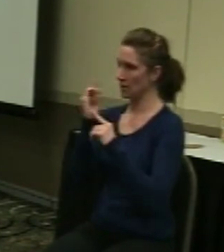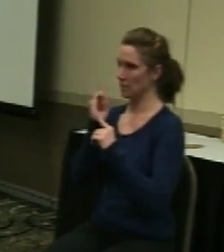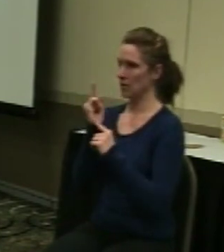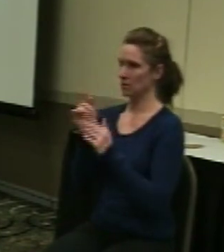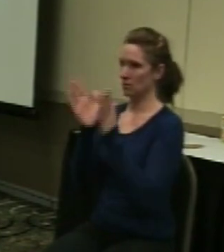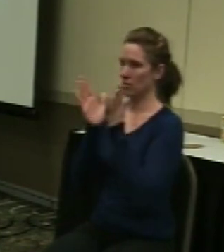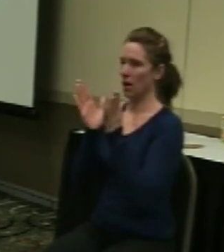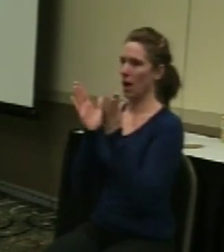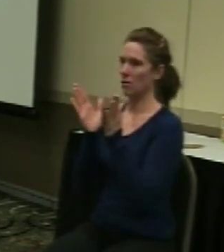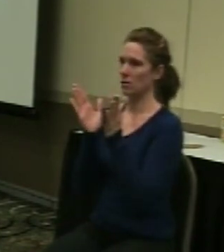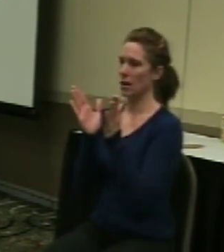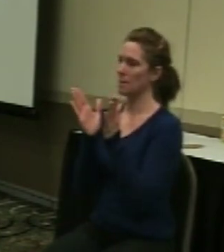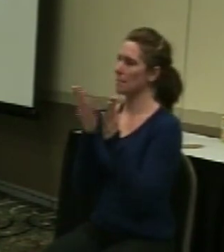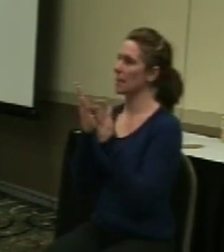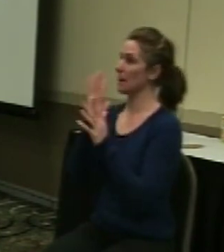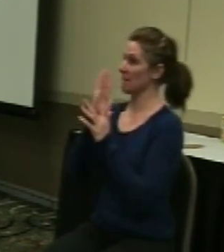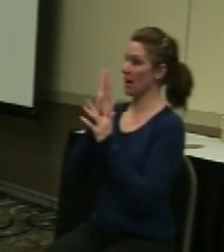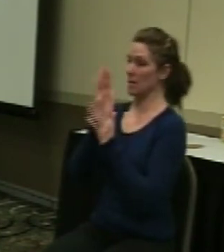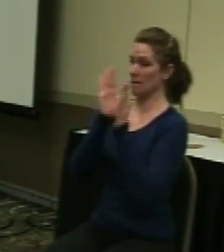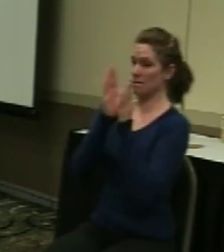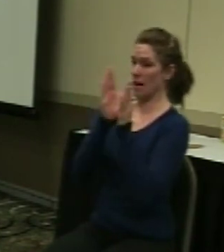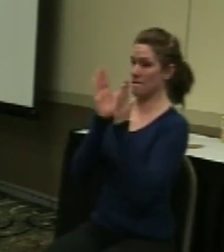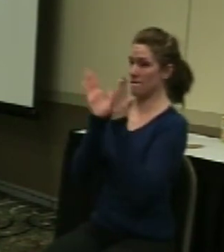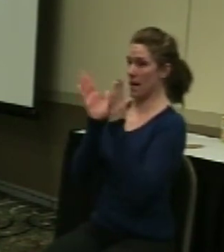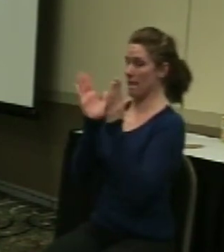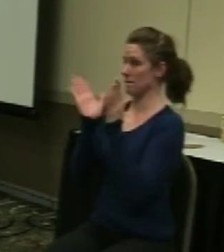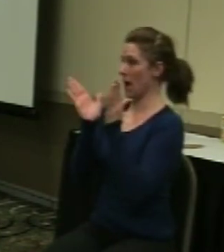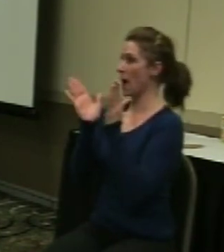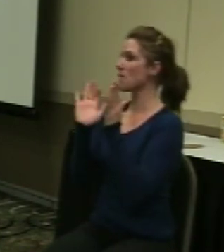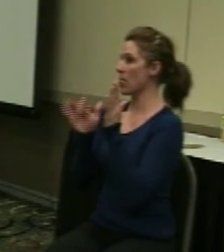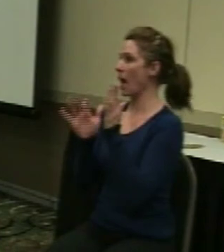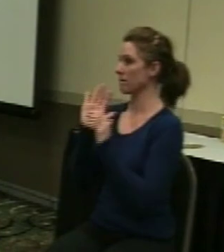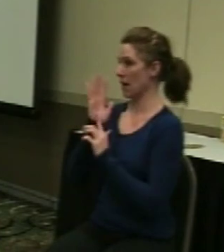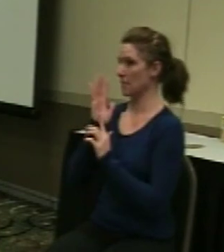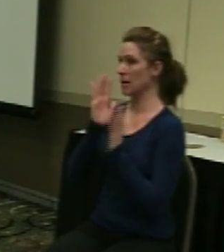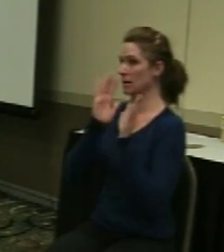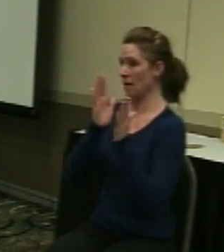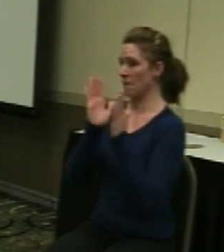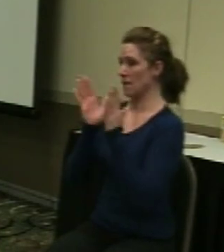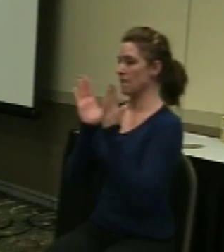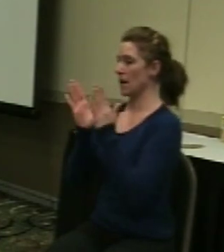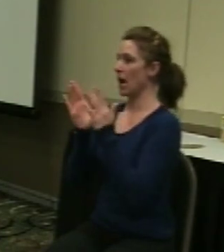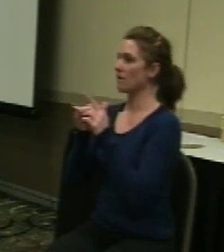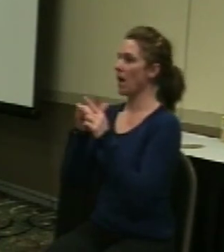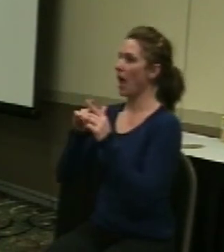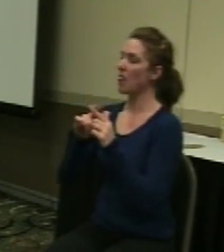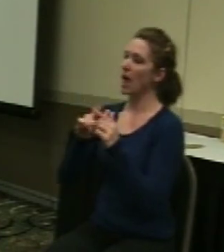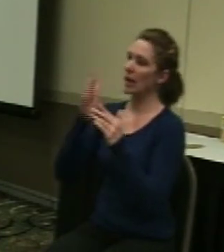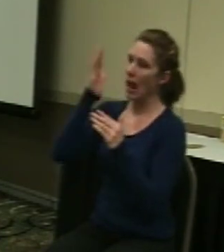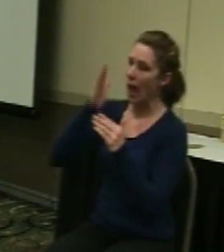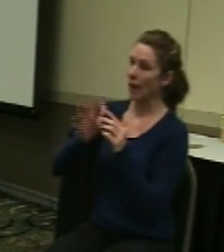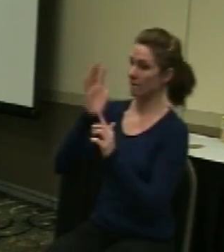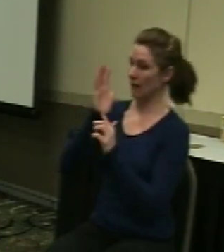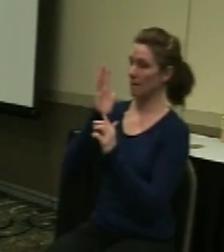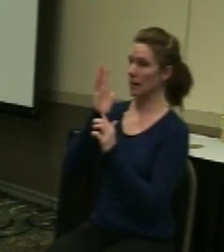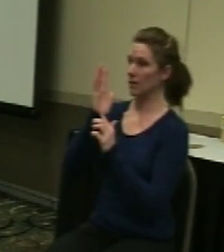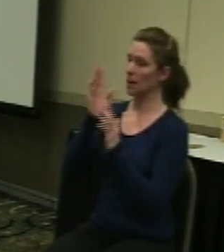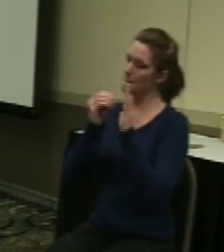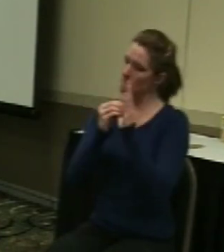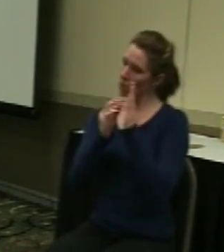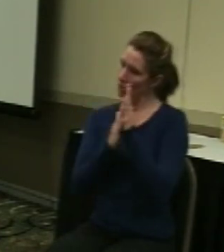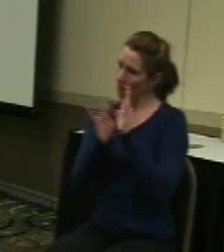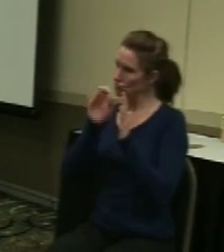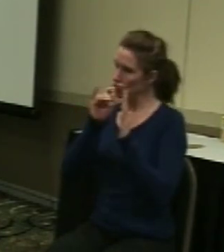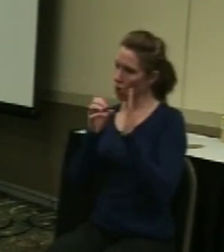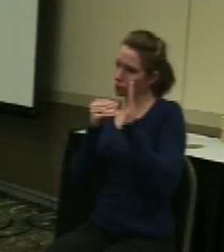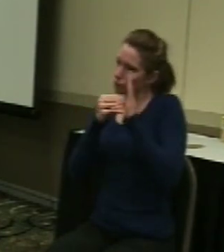maybe 5-minute little intervals. And then at the end of each of those little intervals, make your little entry,